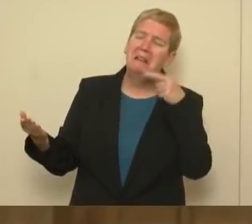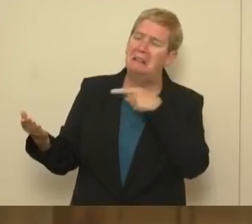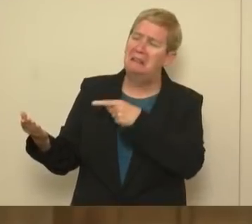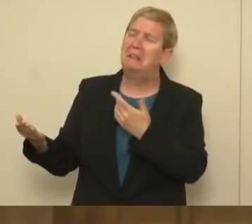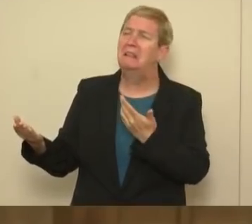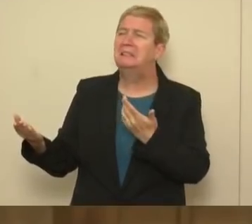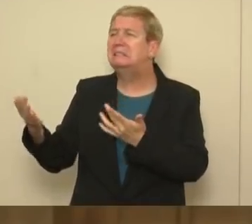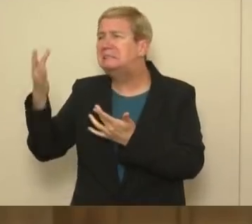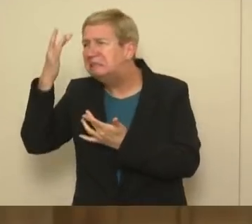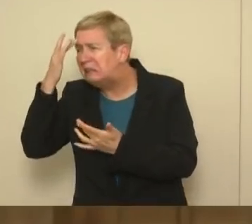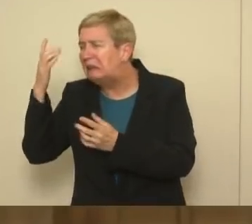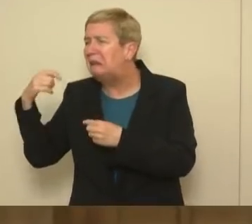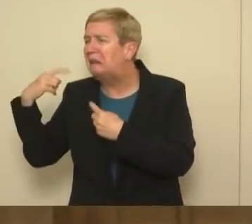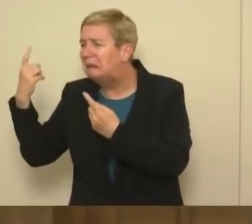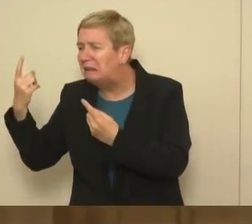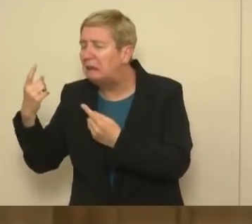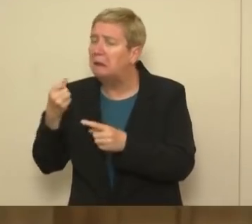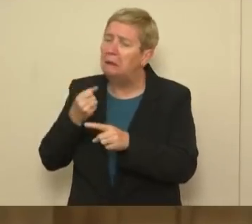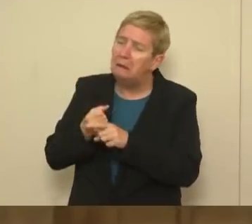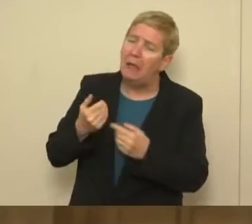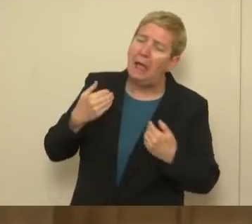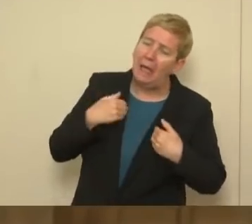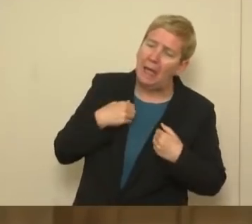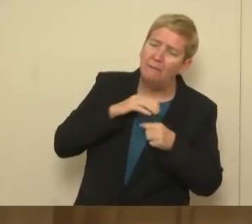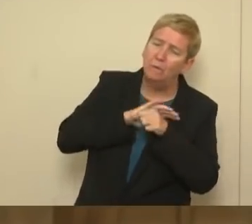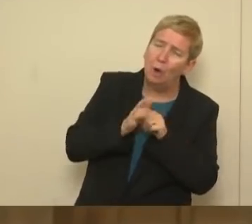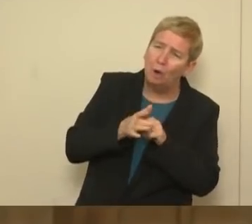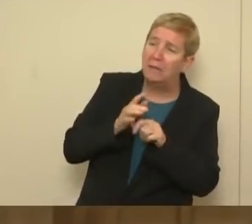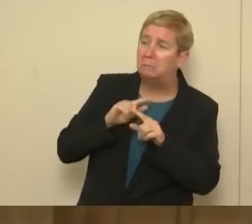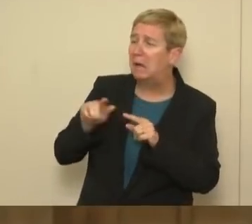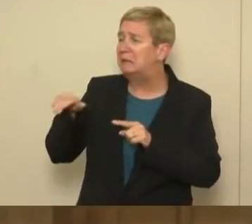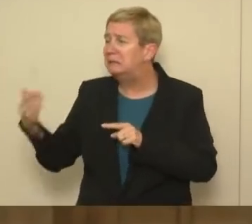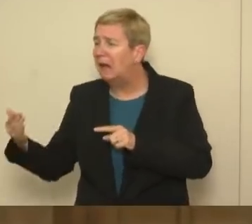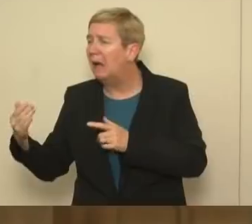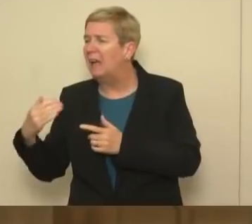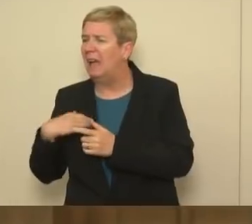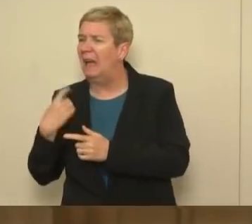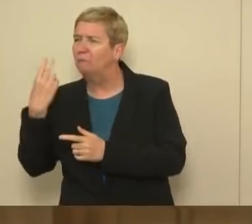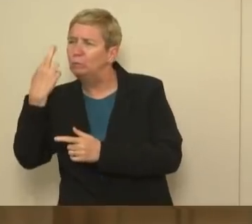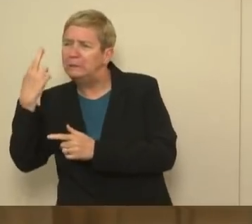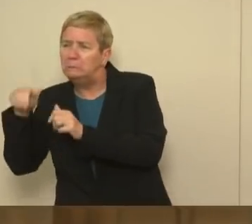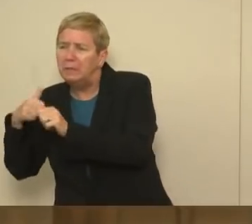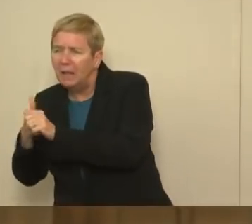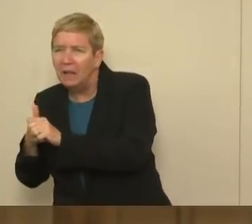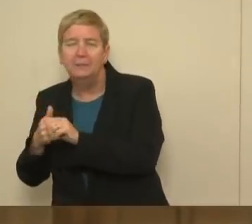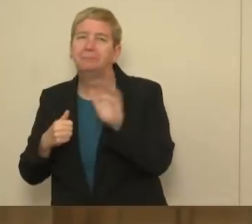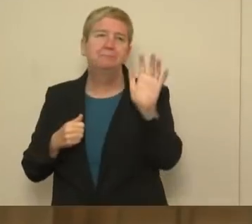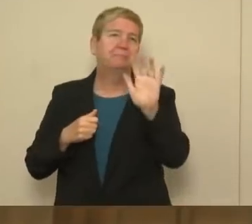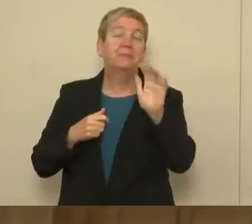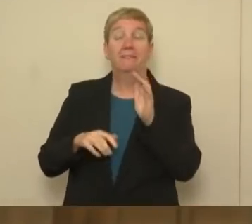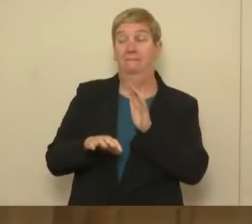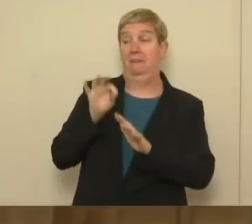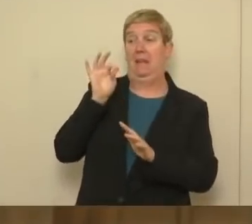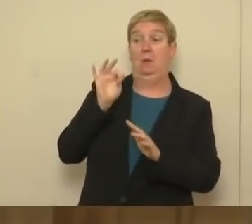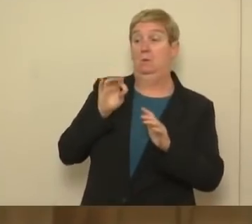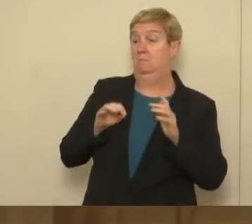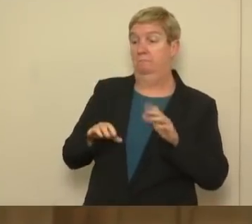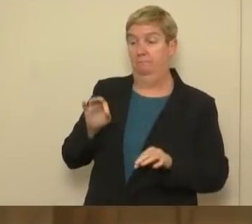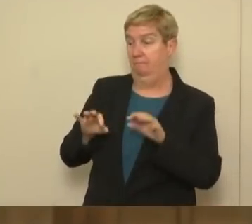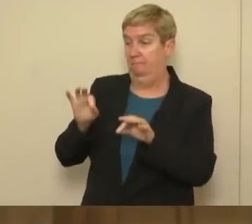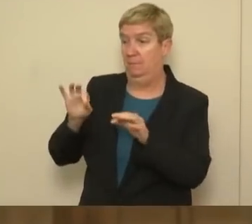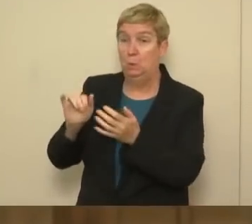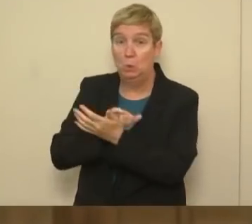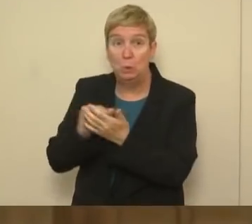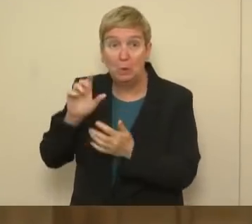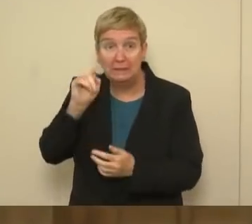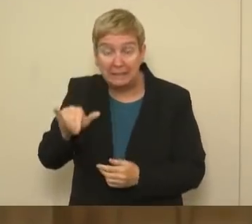they happened to have COVID. Well, and what they found in New York City was that of all the deaths